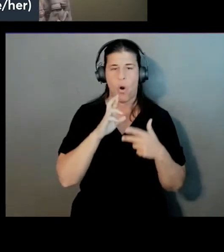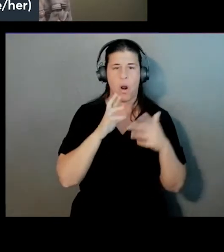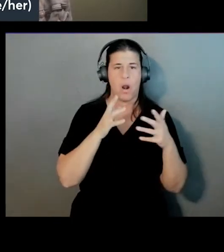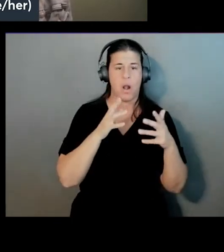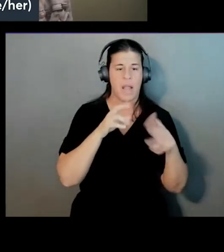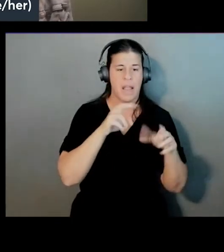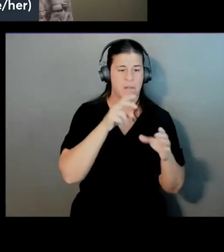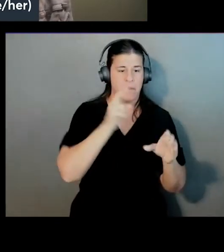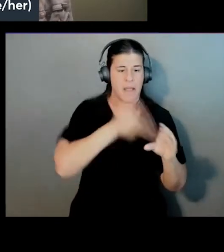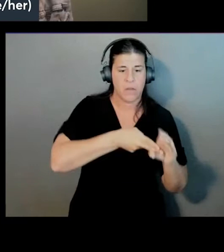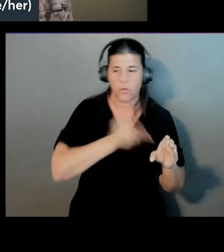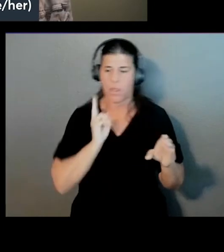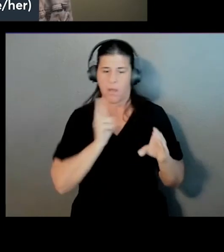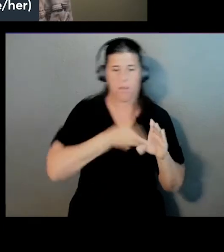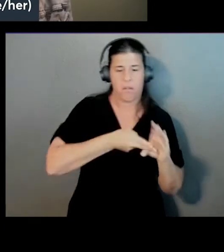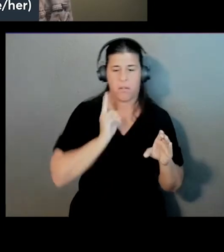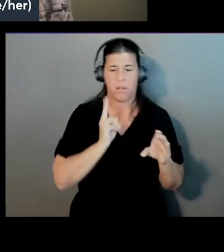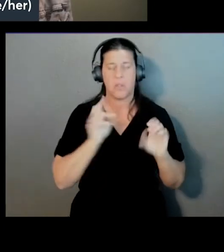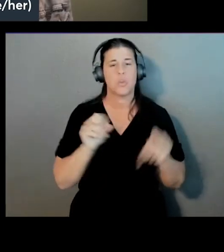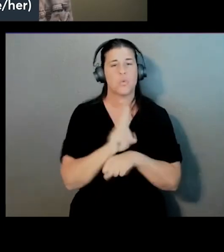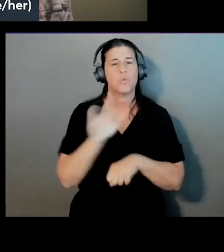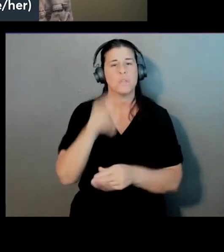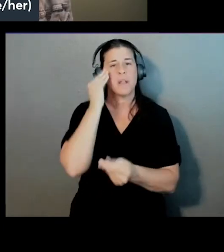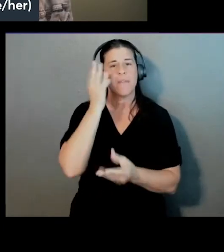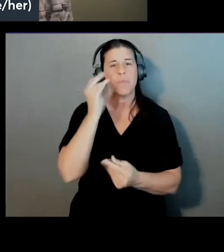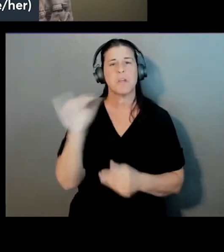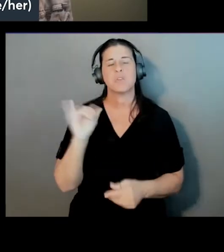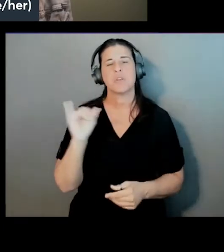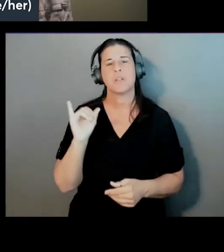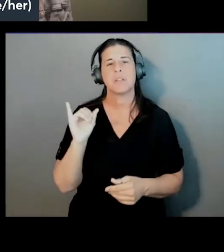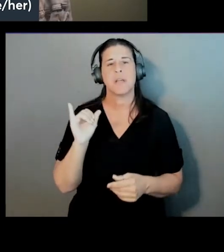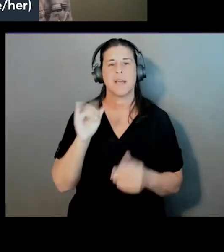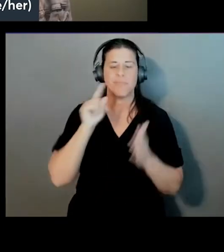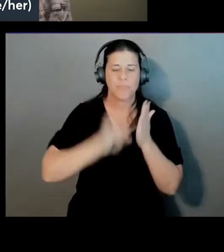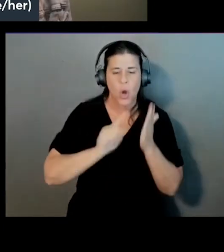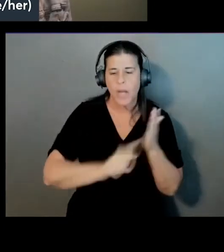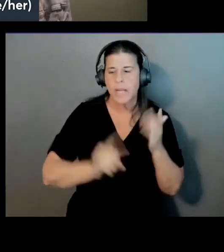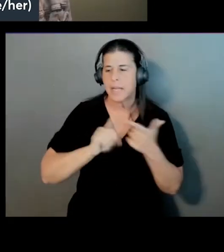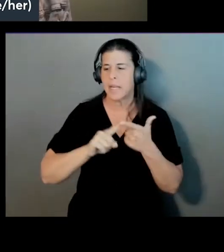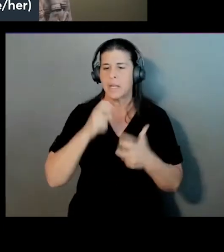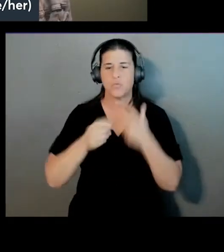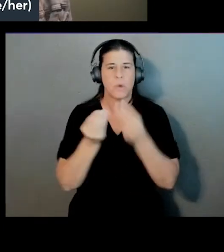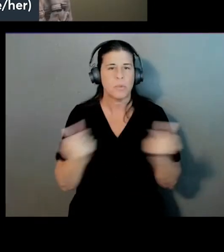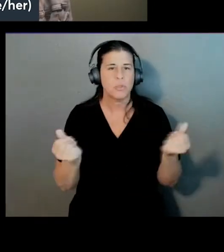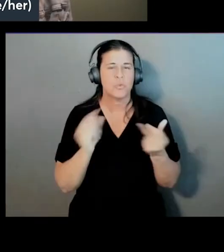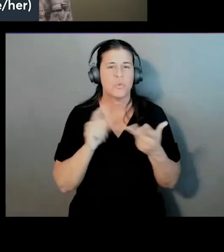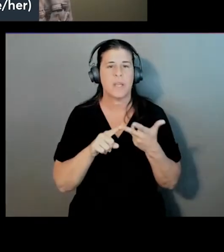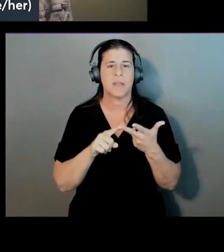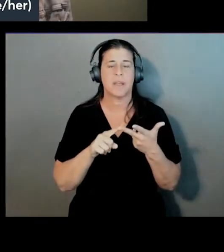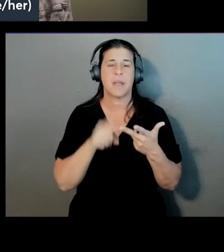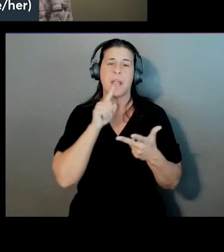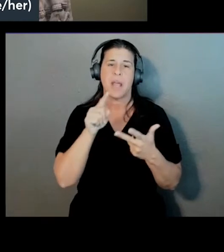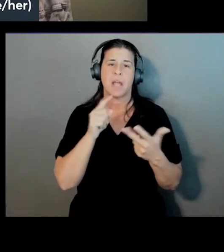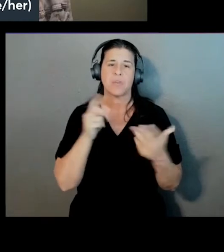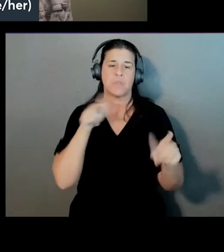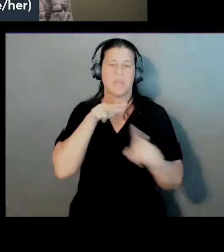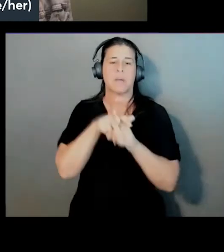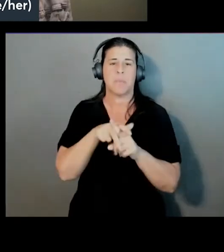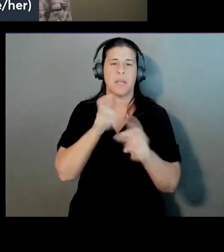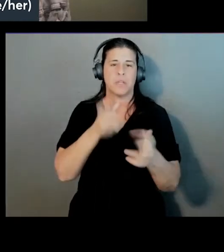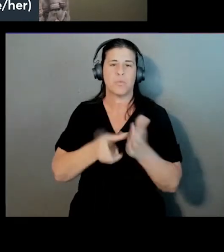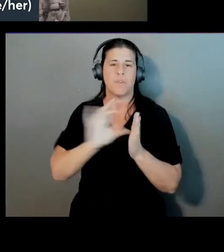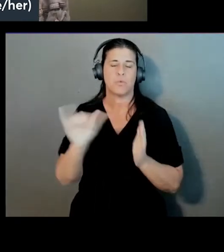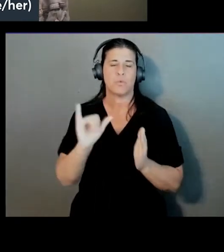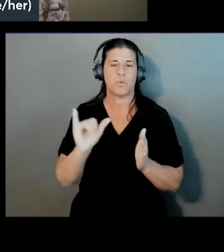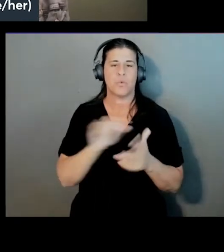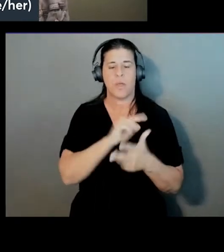you can use that information to do things like auditing, troubleshooting, and even compliance reviews. So those are some